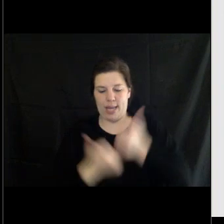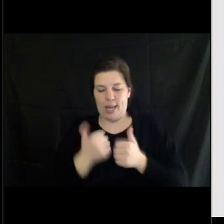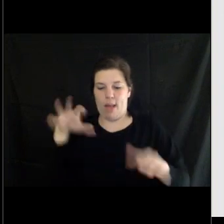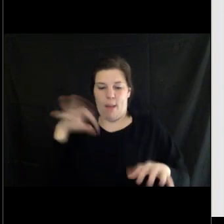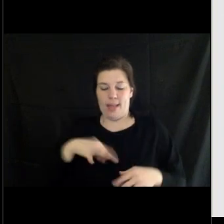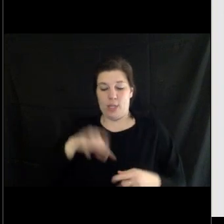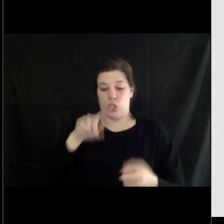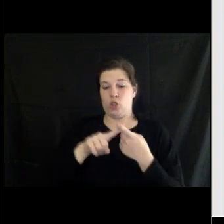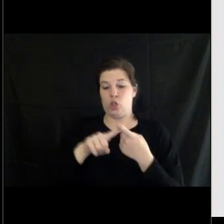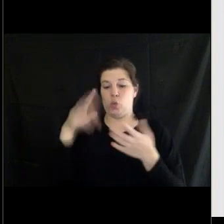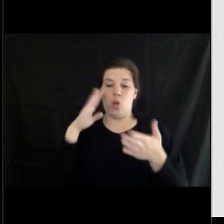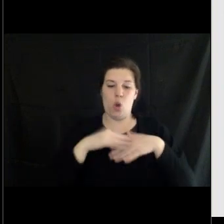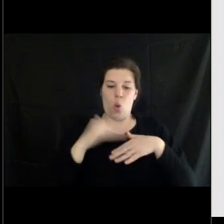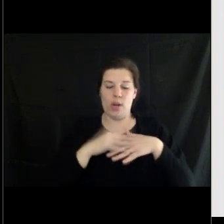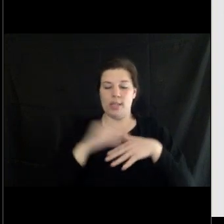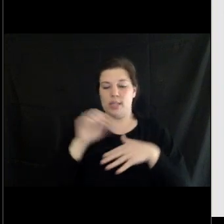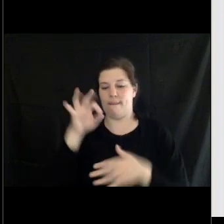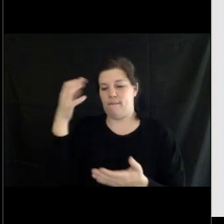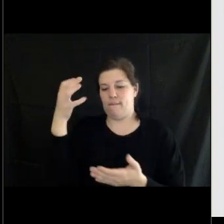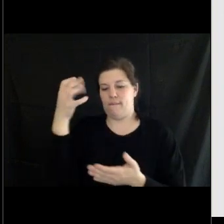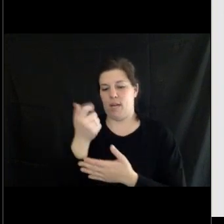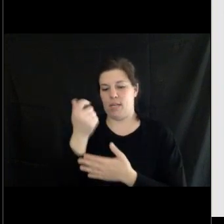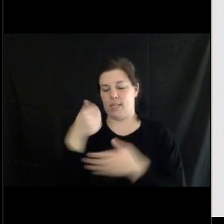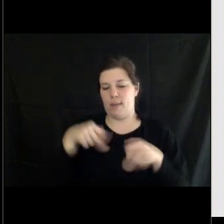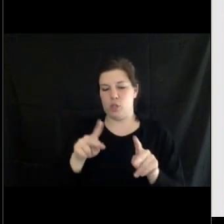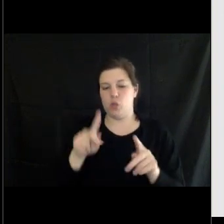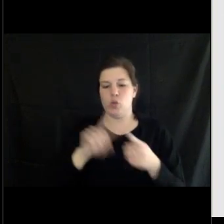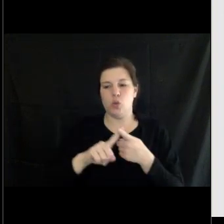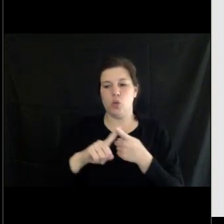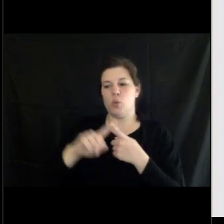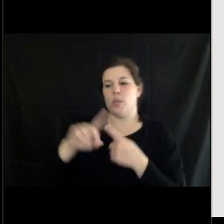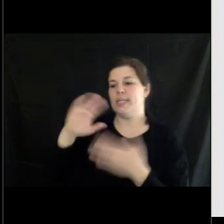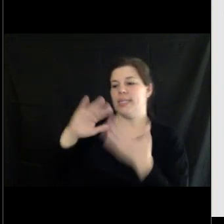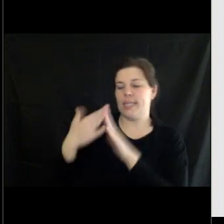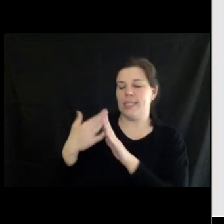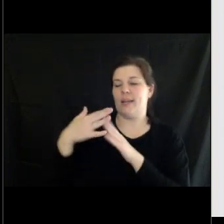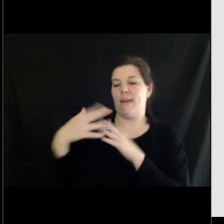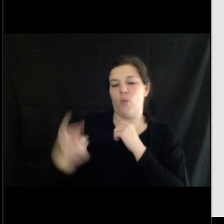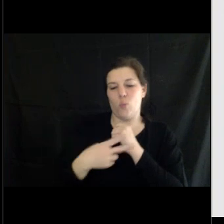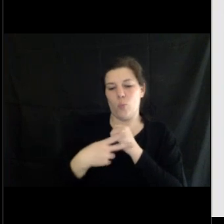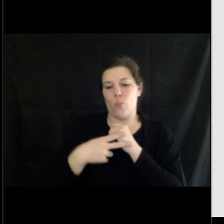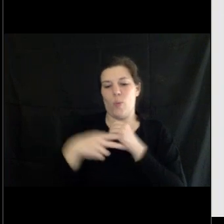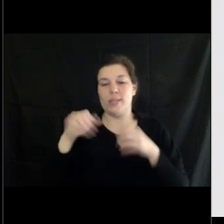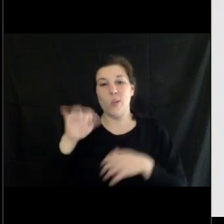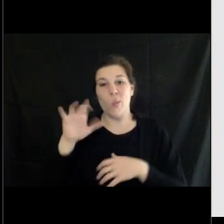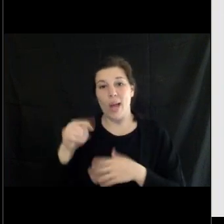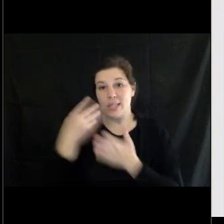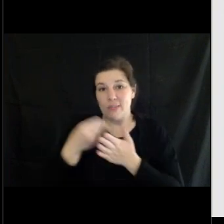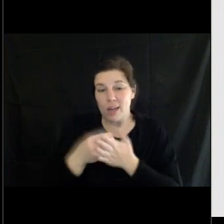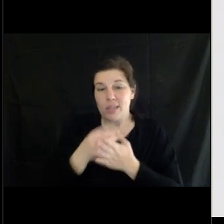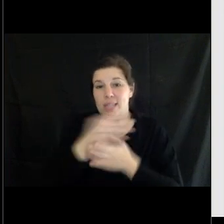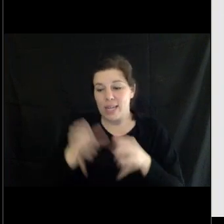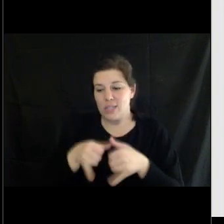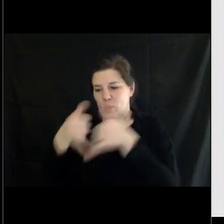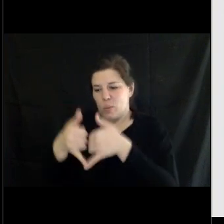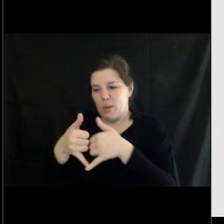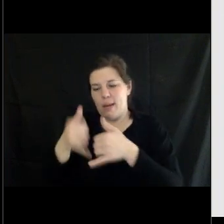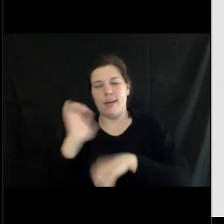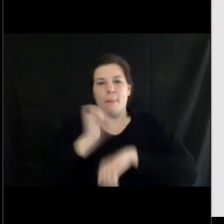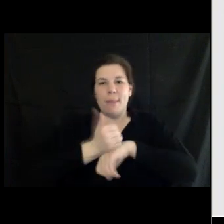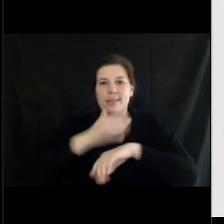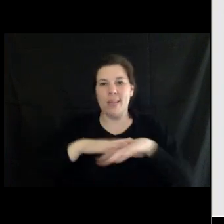opportunities for use of the city's American Rescue Plan Act funds and to award funds based upon application eligibility and